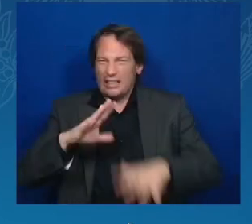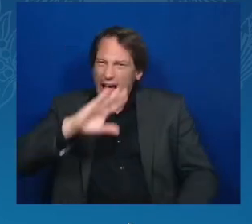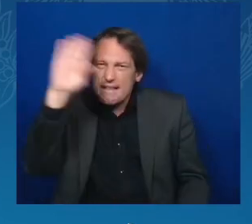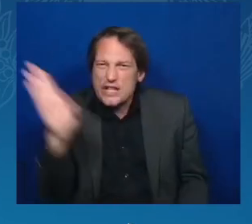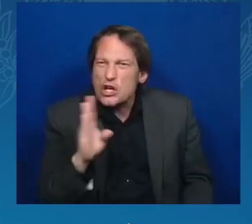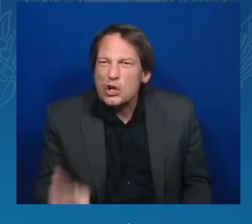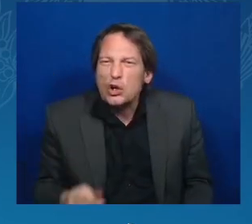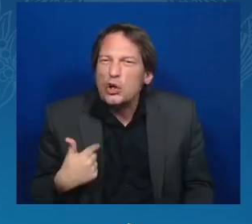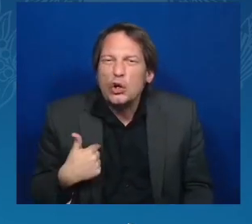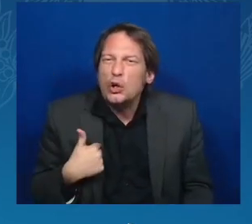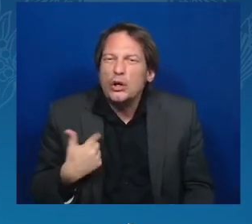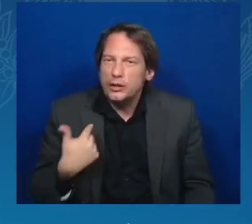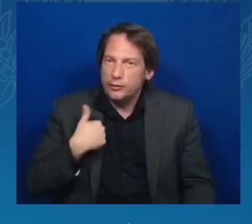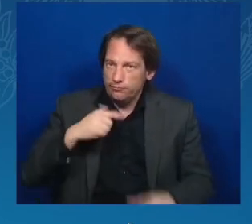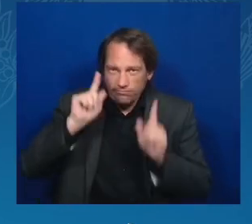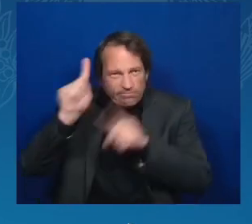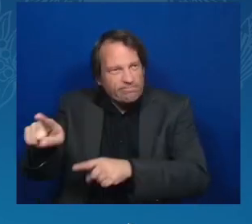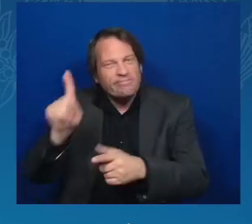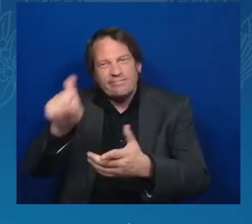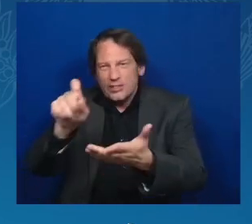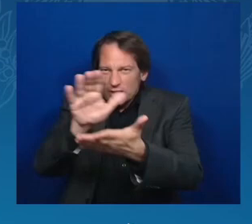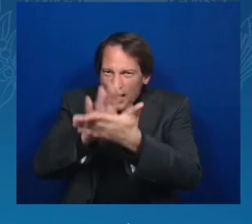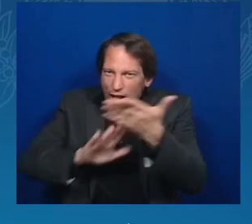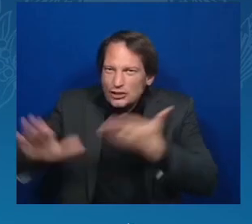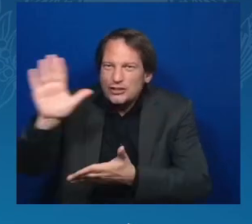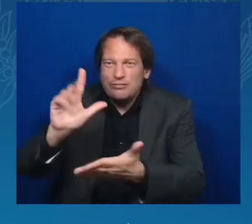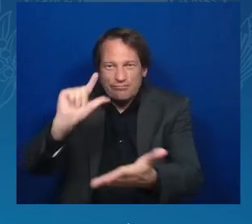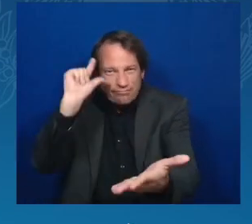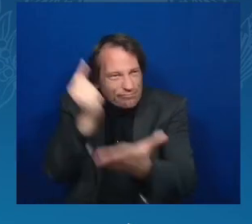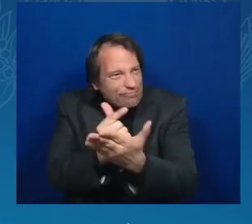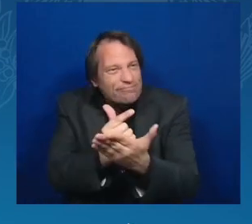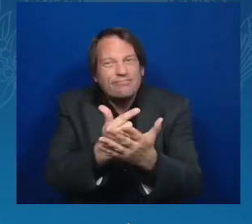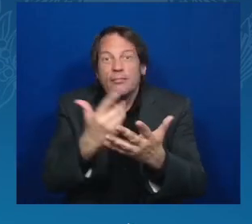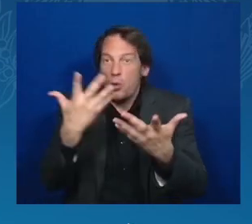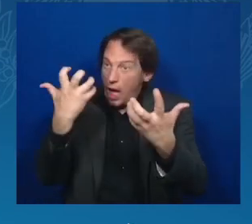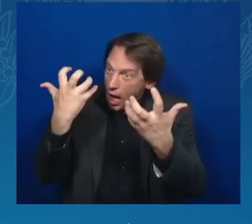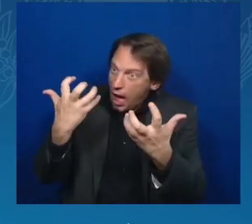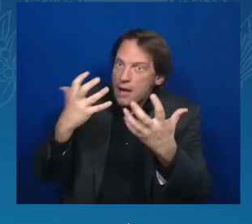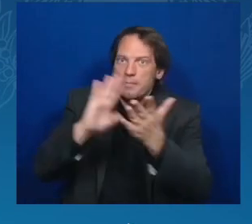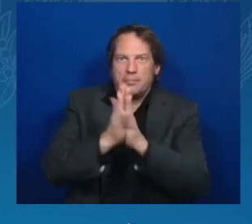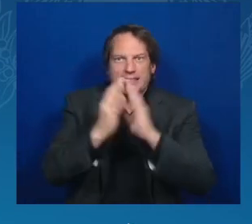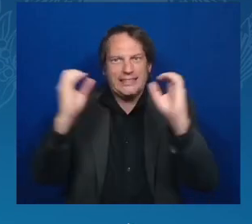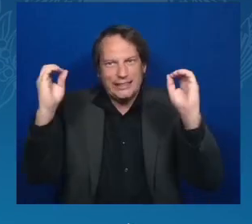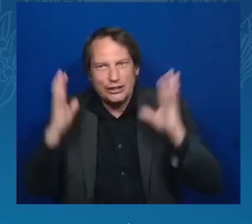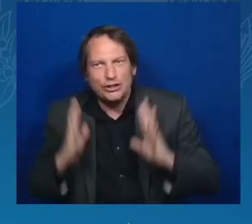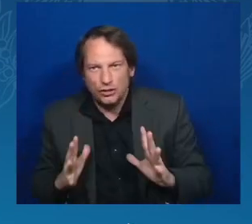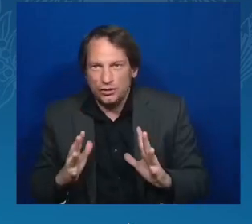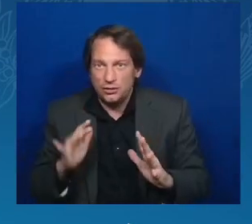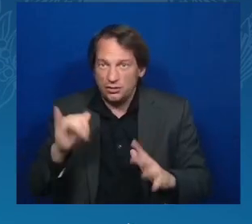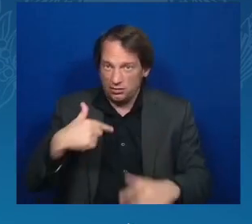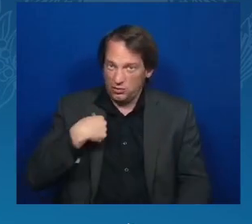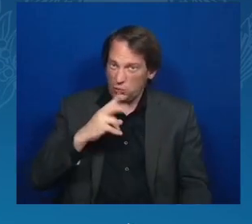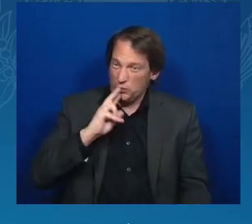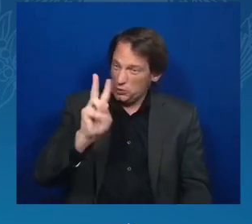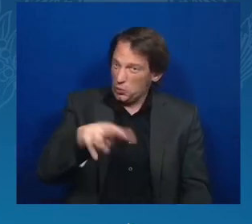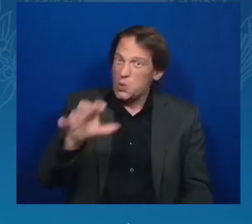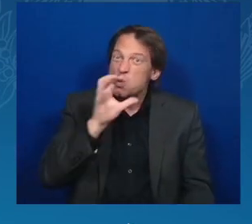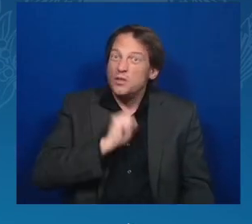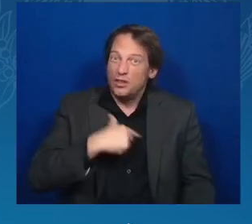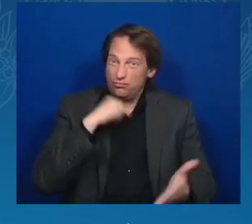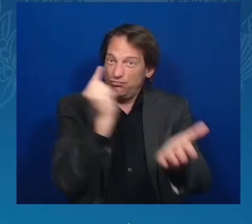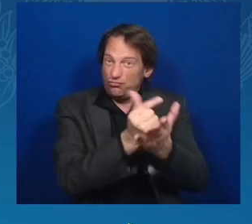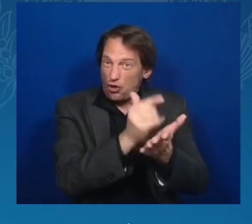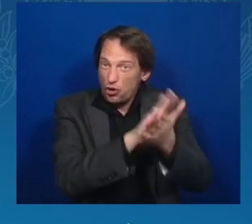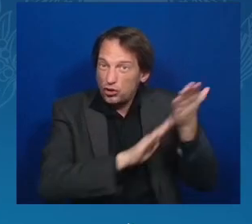old, graduated from college. I had to take out a loan for my entire amount of my undergrad. And then to continue teaching